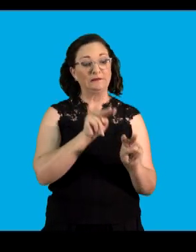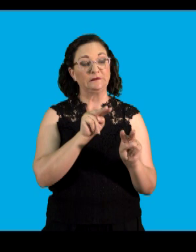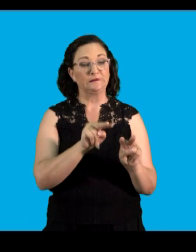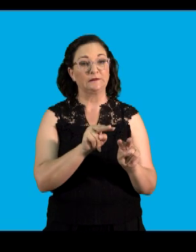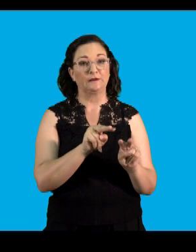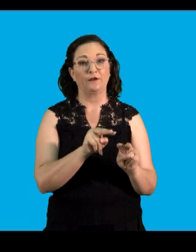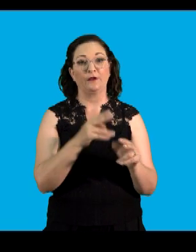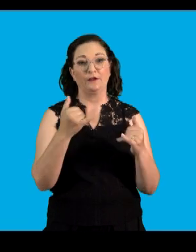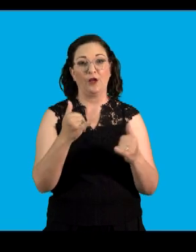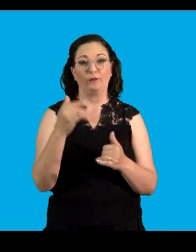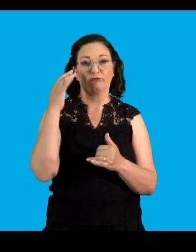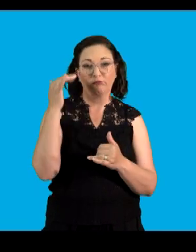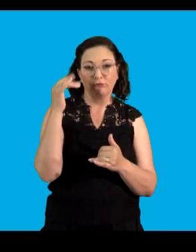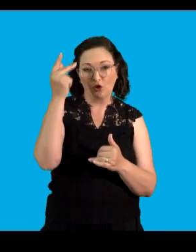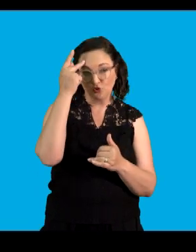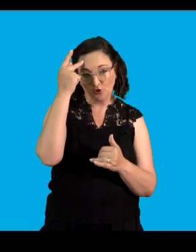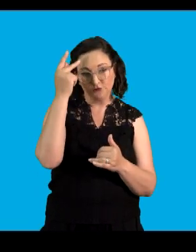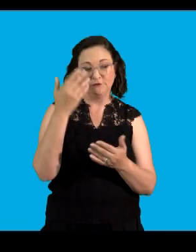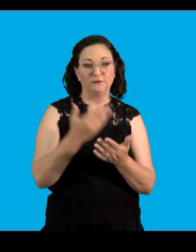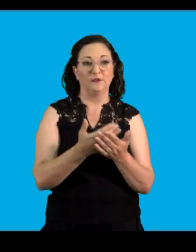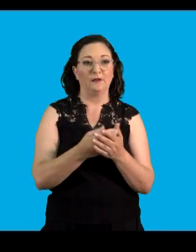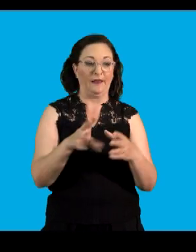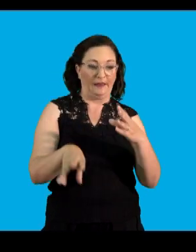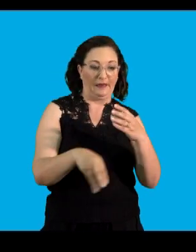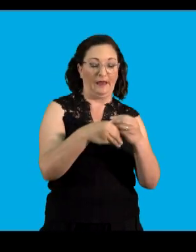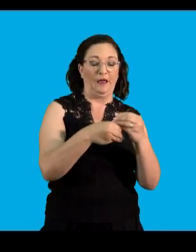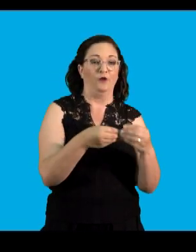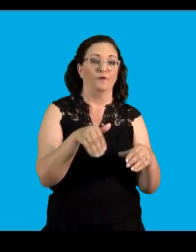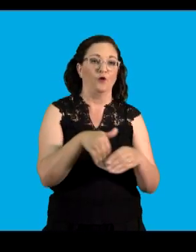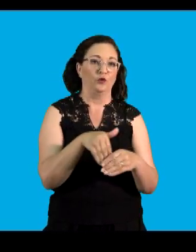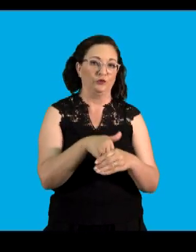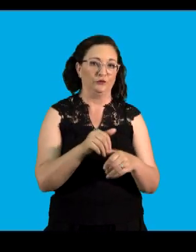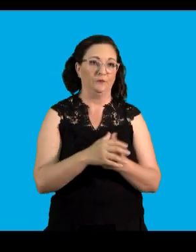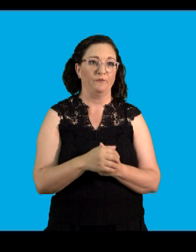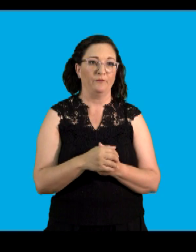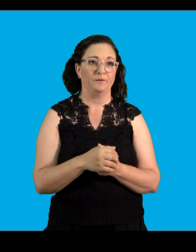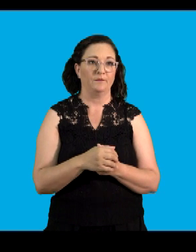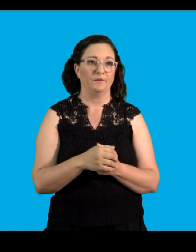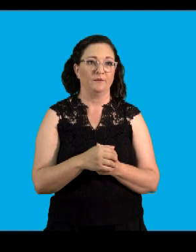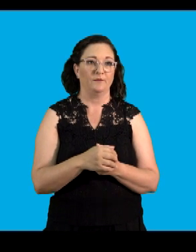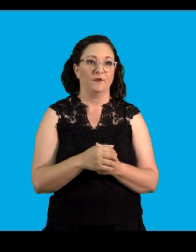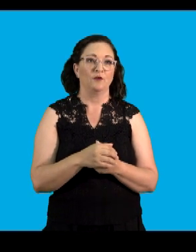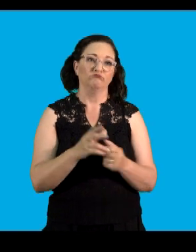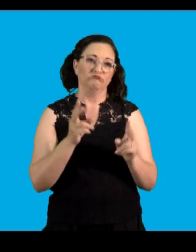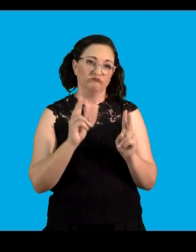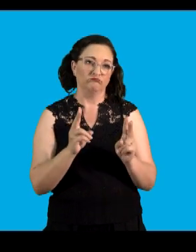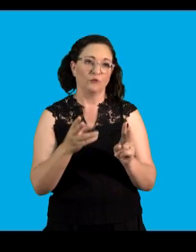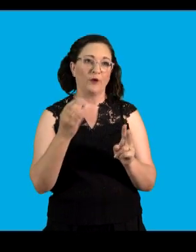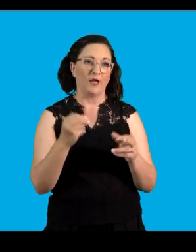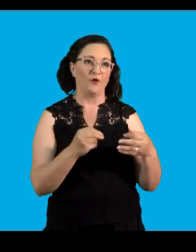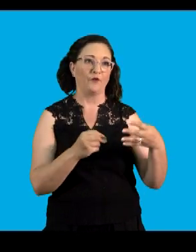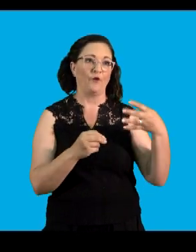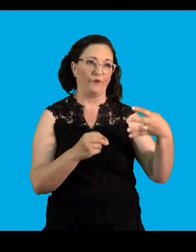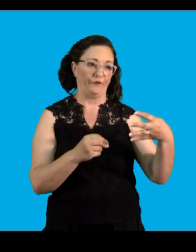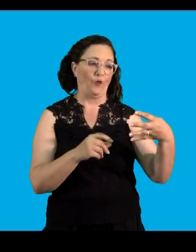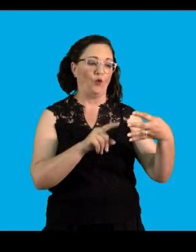The theoretical knowledge in addition to the content. So here you actually have 4